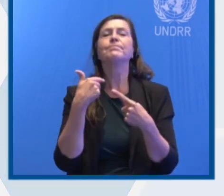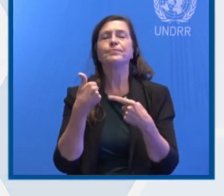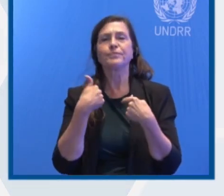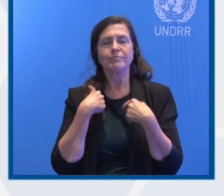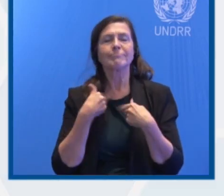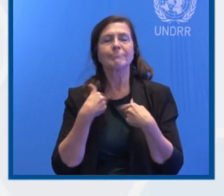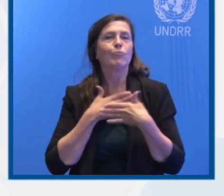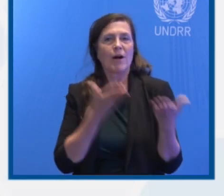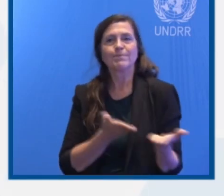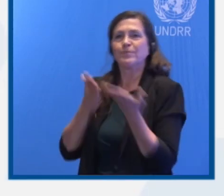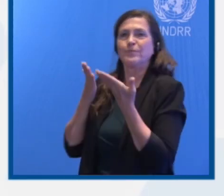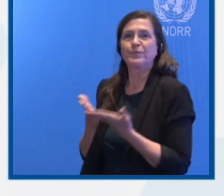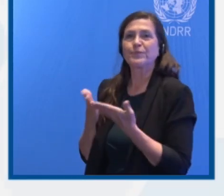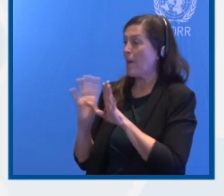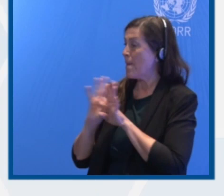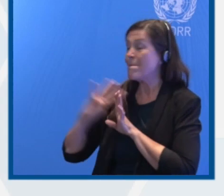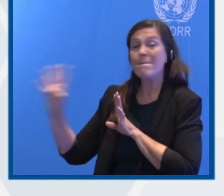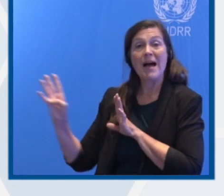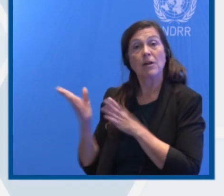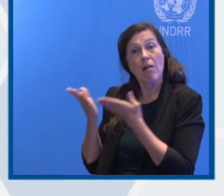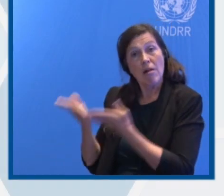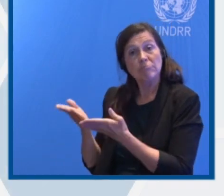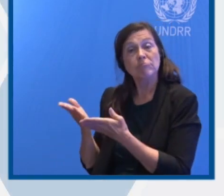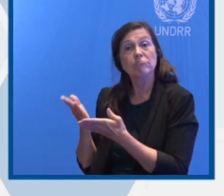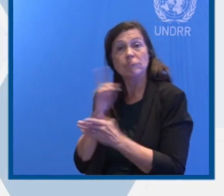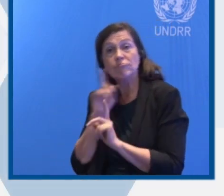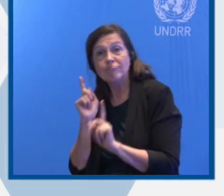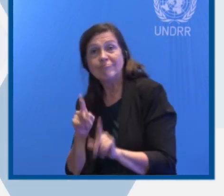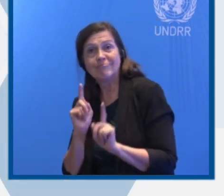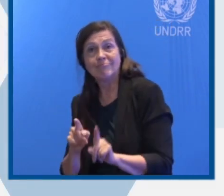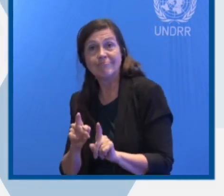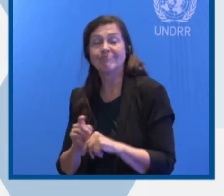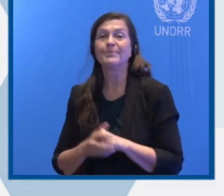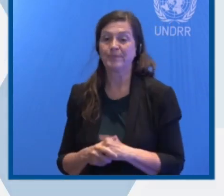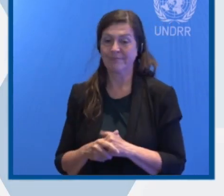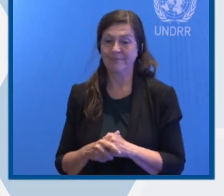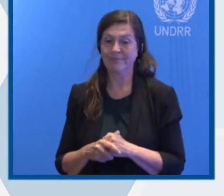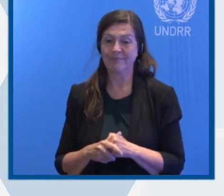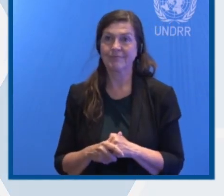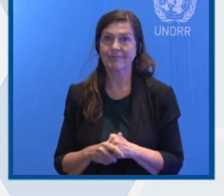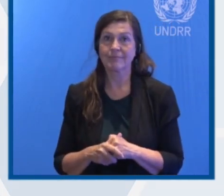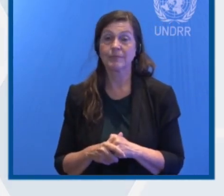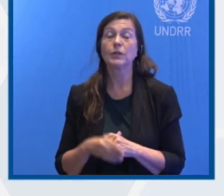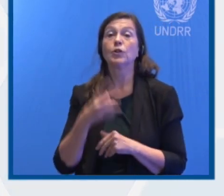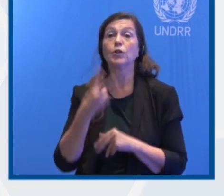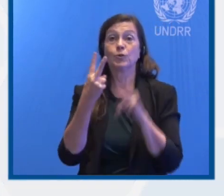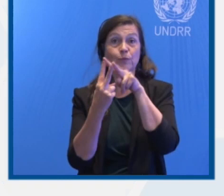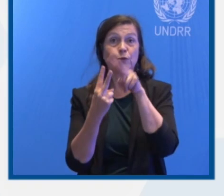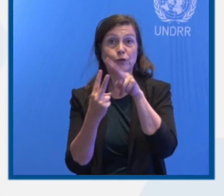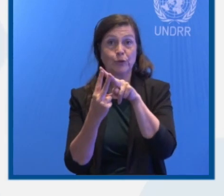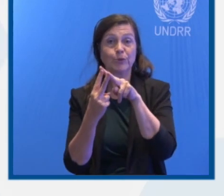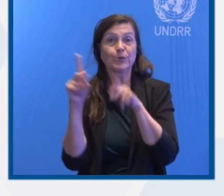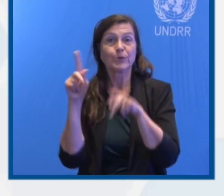invite the panel to respond. I won't direct it to any specific panelists. Essentially, the two questions were quite